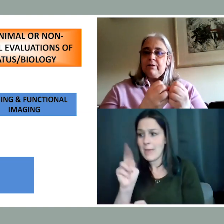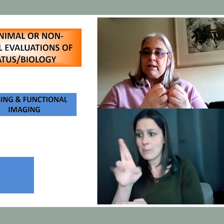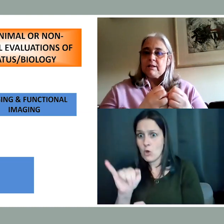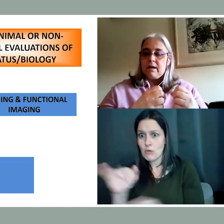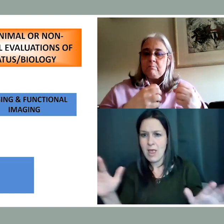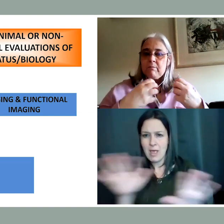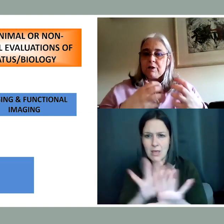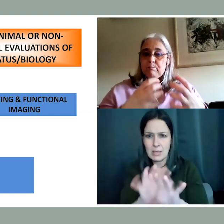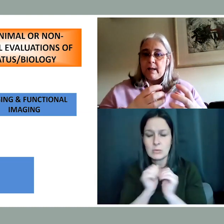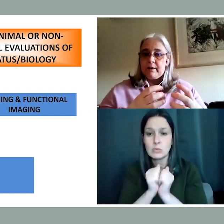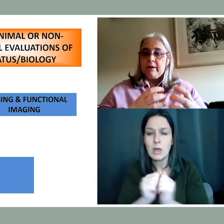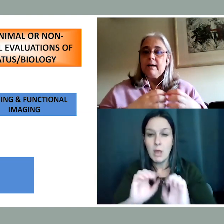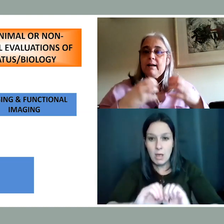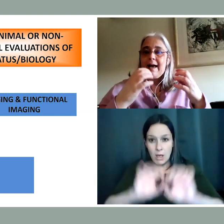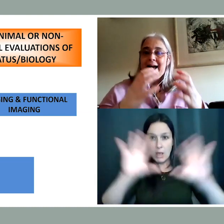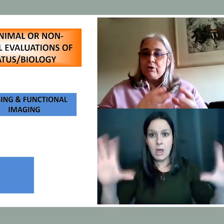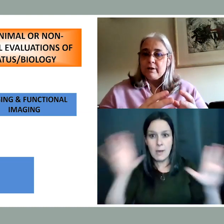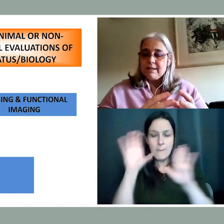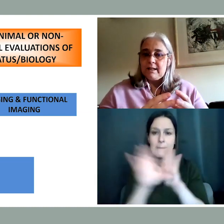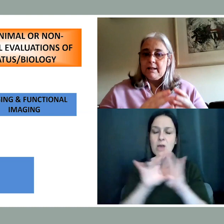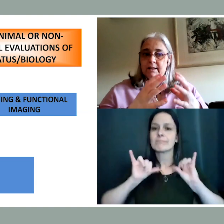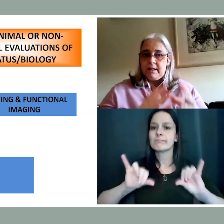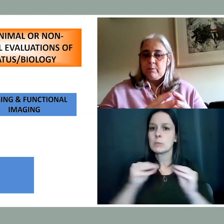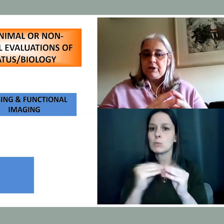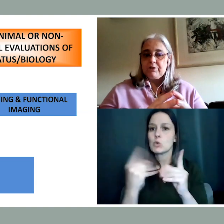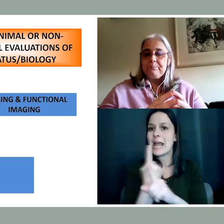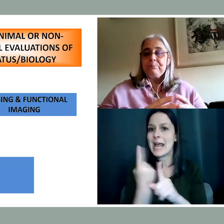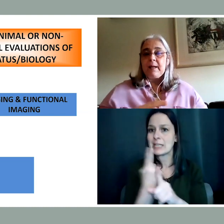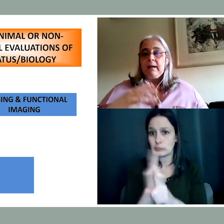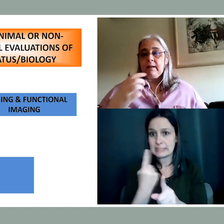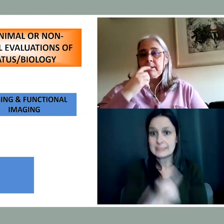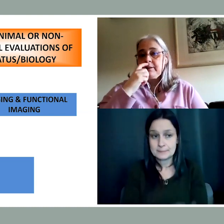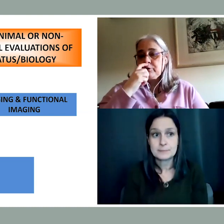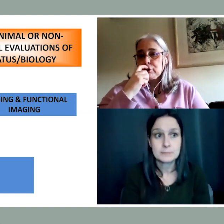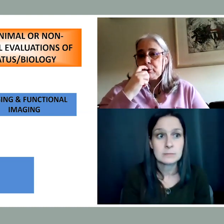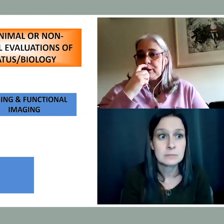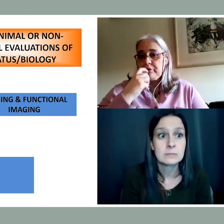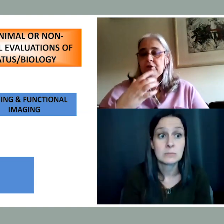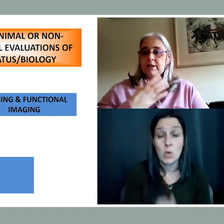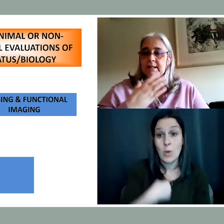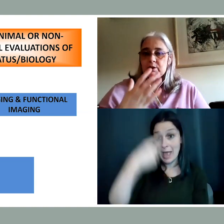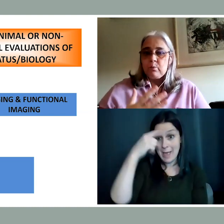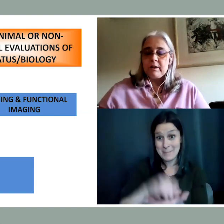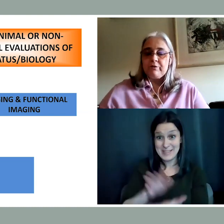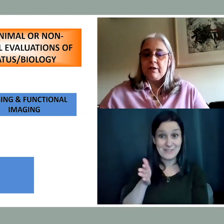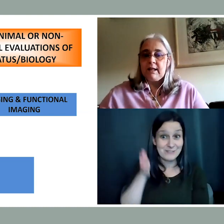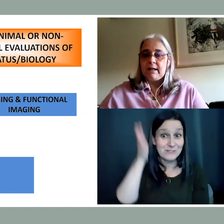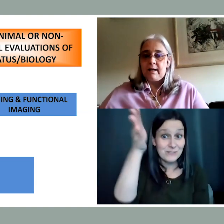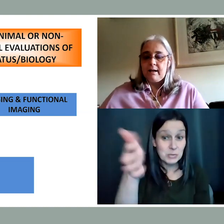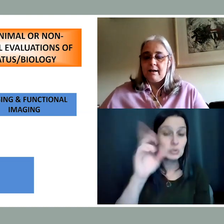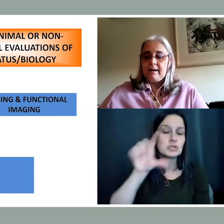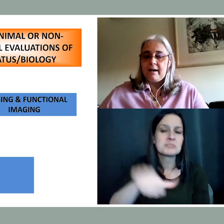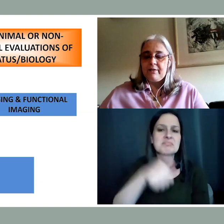that gives us a much better accuracy in the image. And I believe also in the future, that's one of the